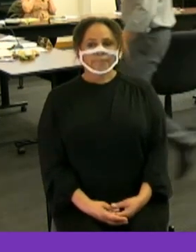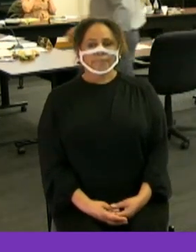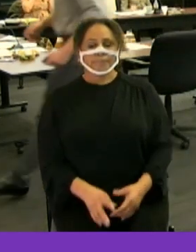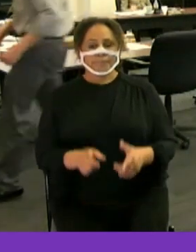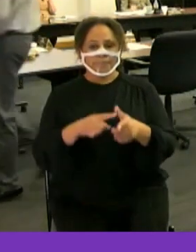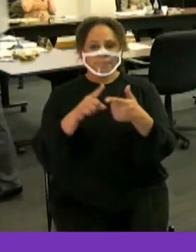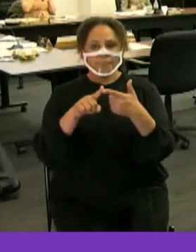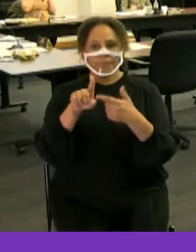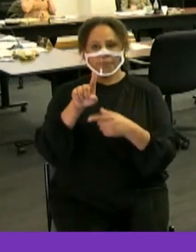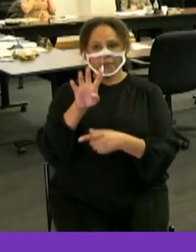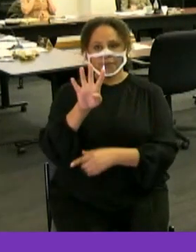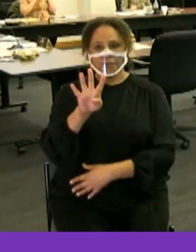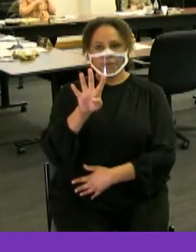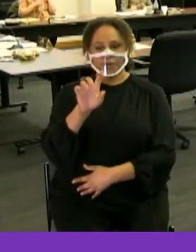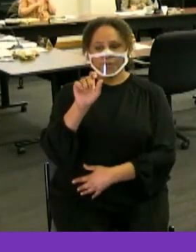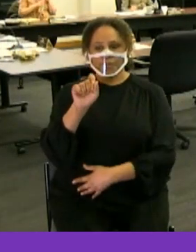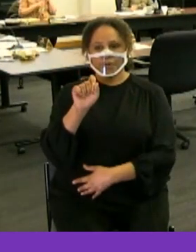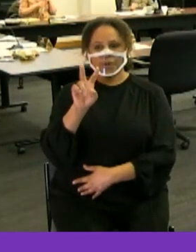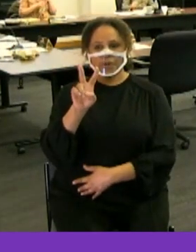And then 4.2.3.